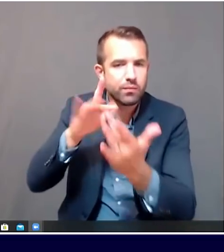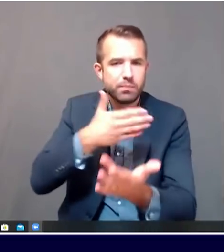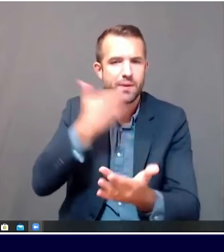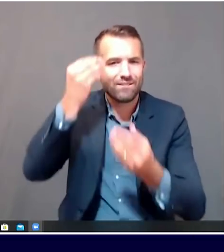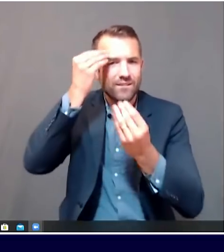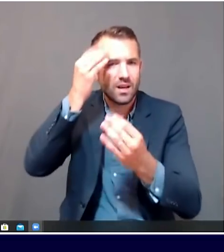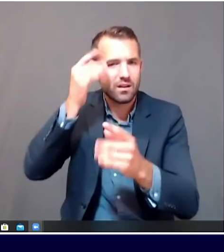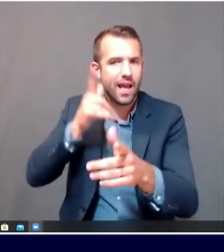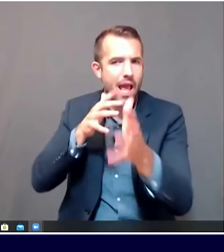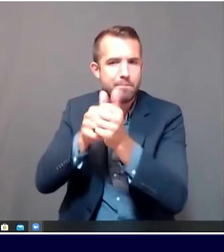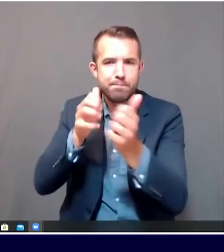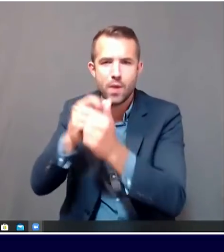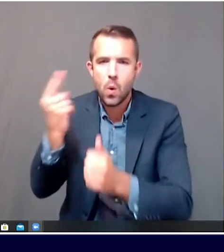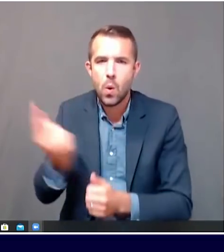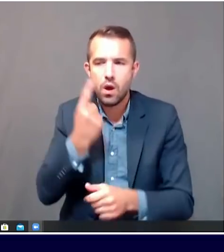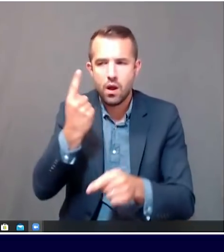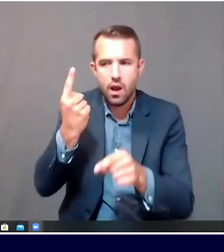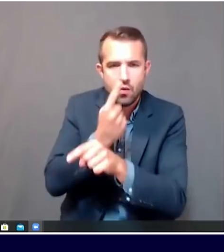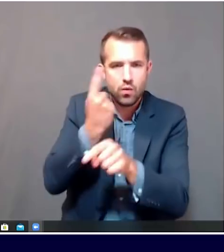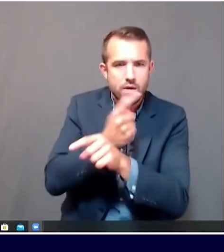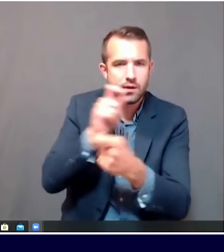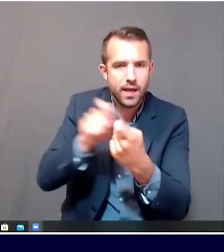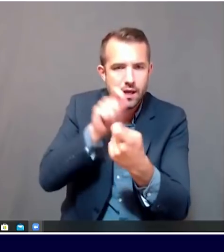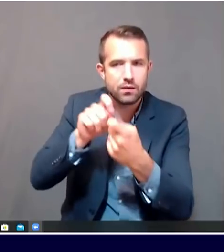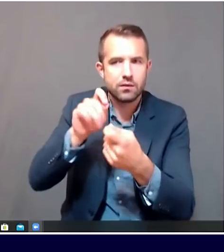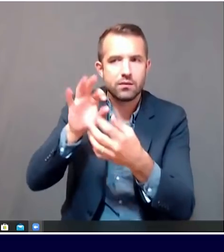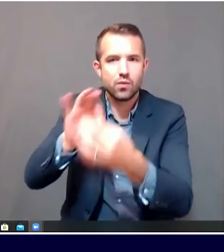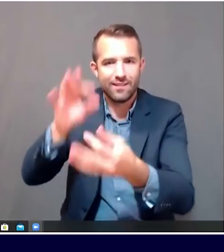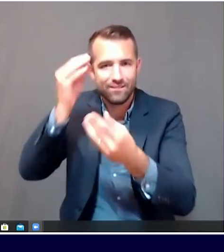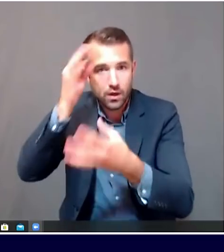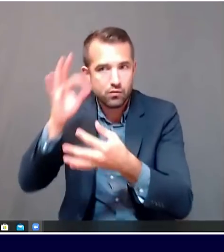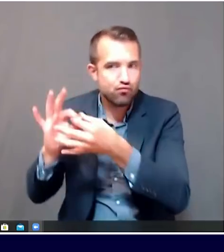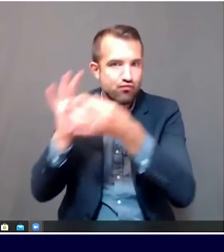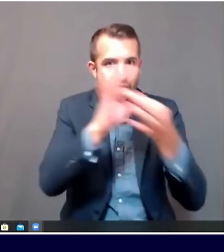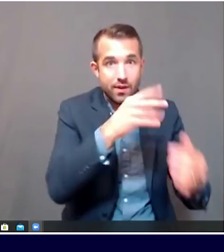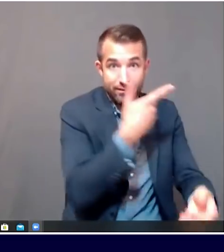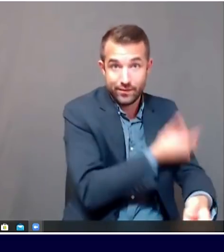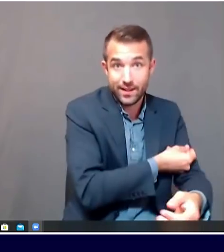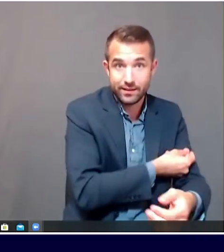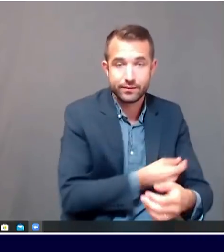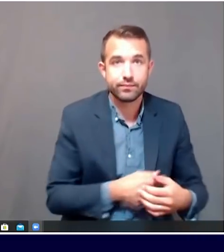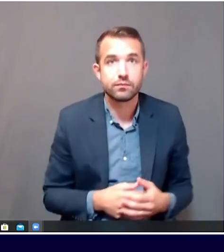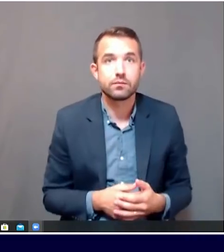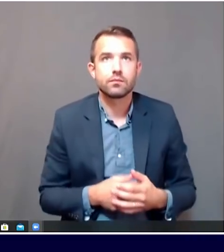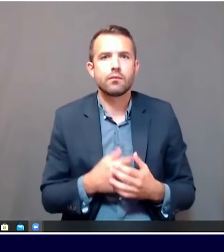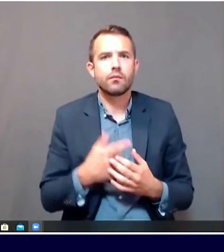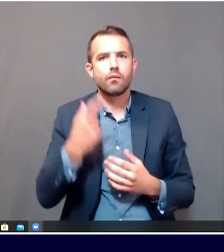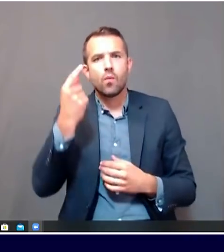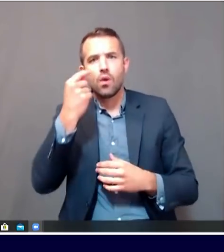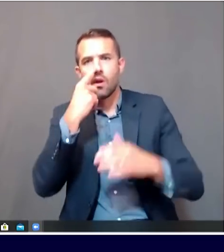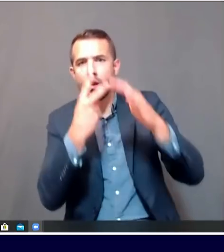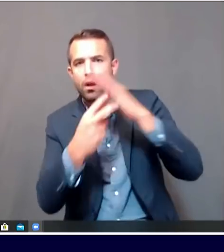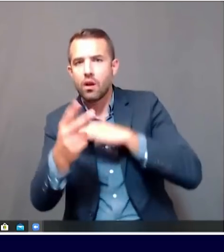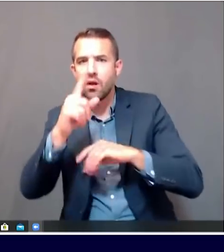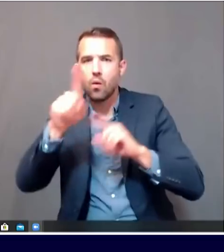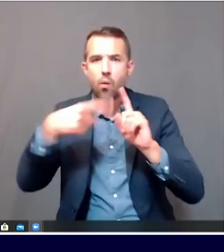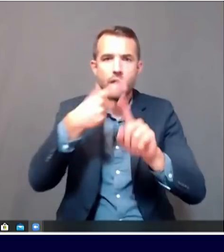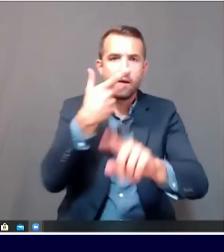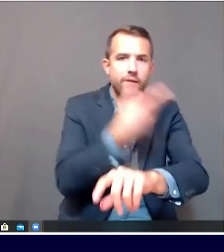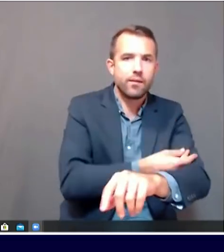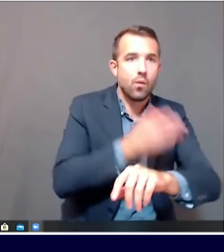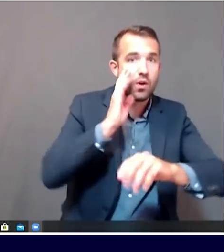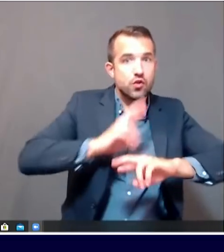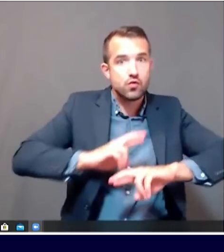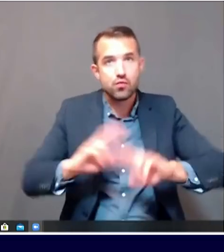where things stand with vaccines and what the timeline for any potential vaccine rollout might look like. I will do my best through